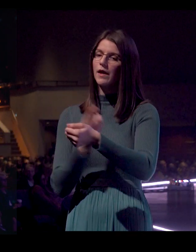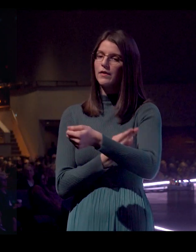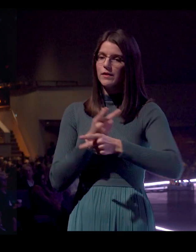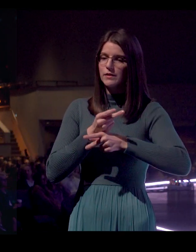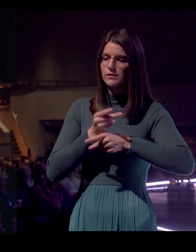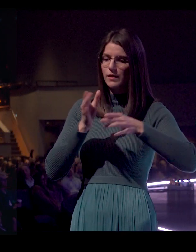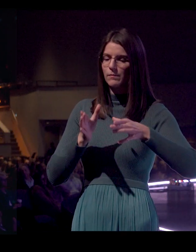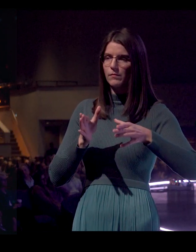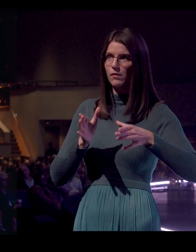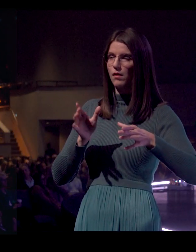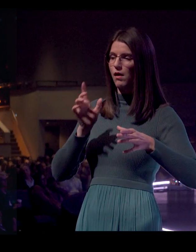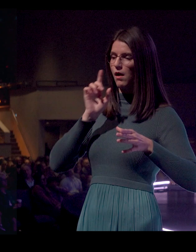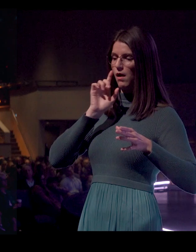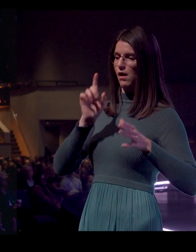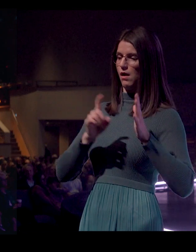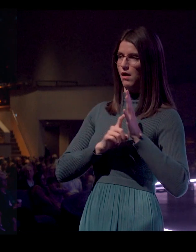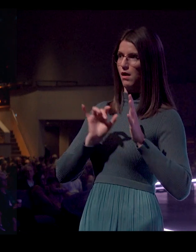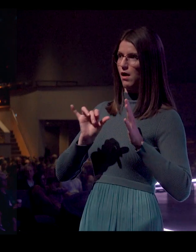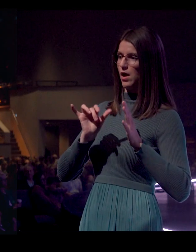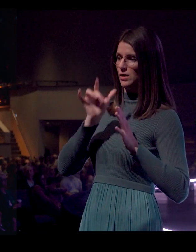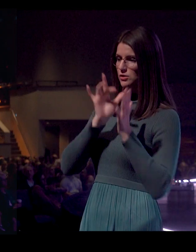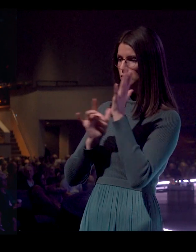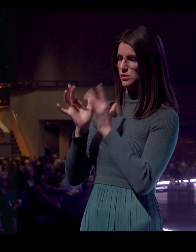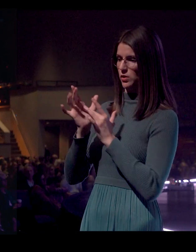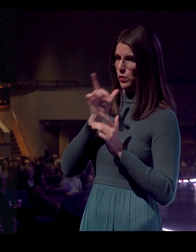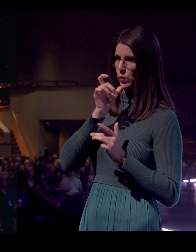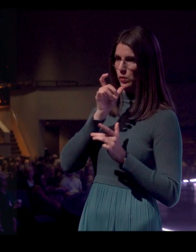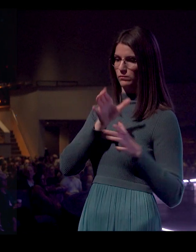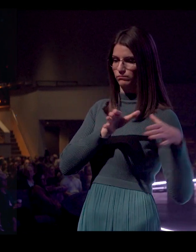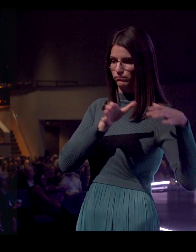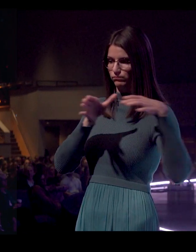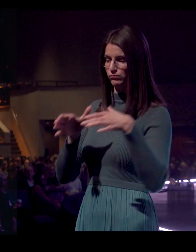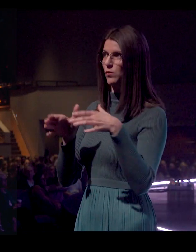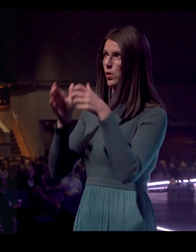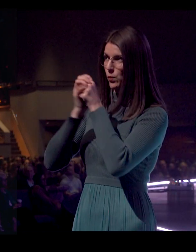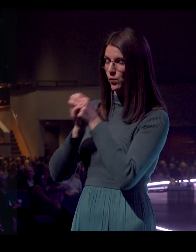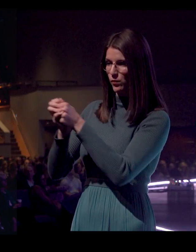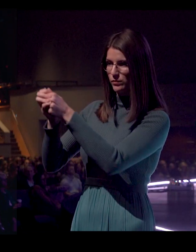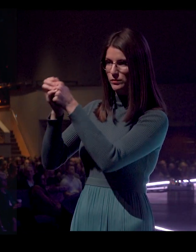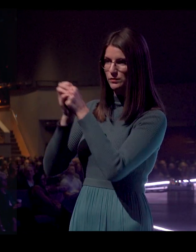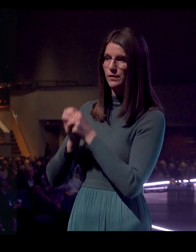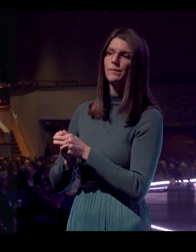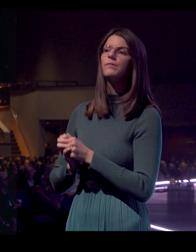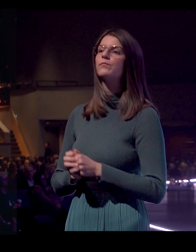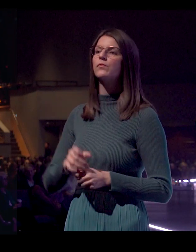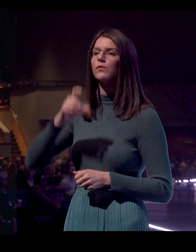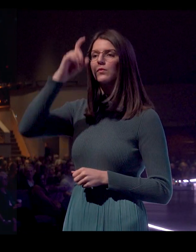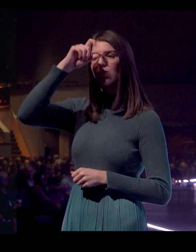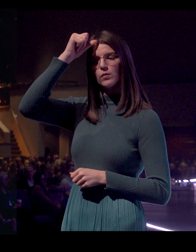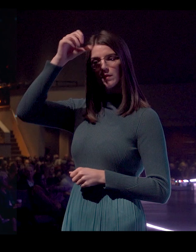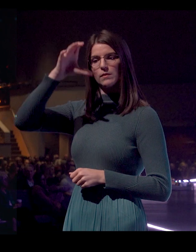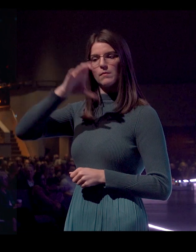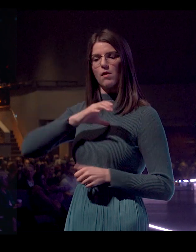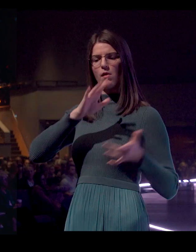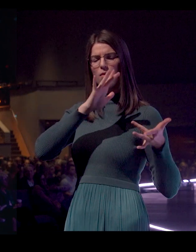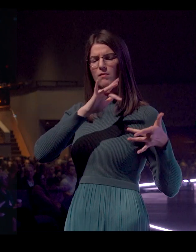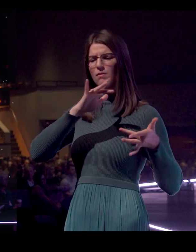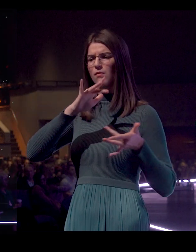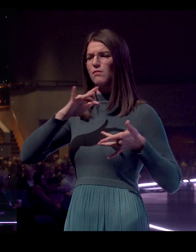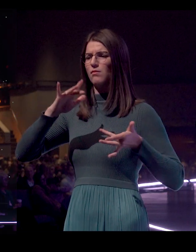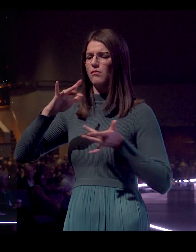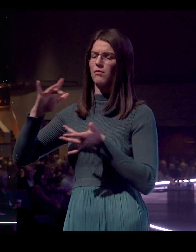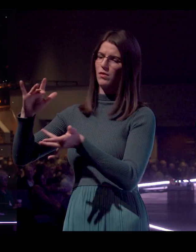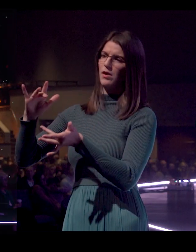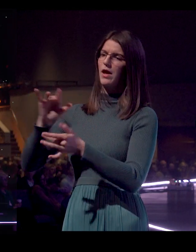go and worship. And when the wise men travel from a far off country In Matthew chapter 2, verse 11, it says this about them. It says,